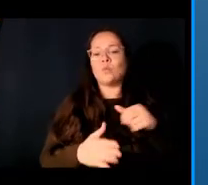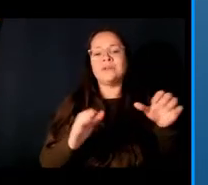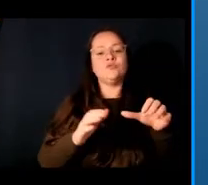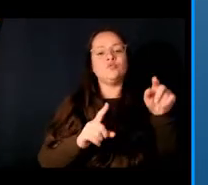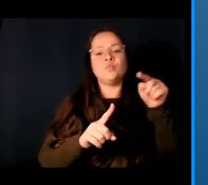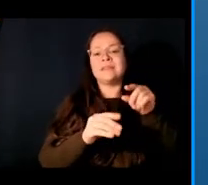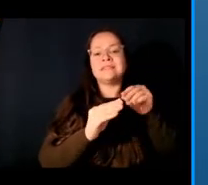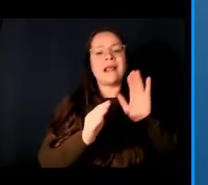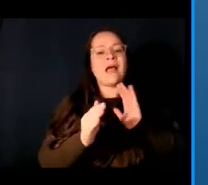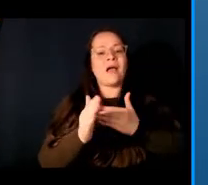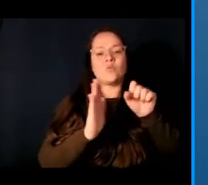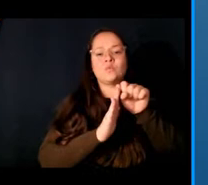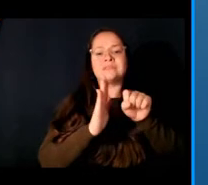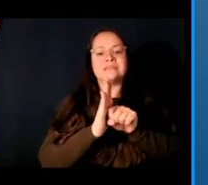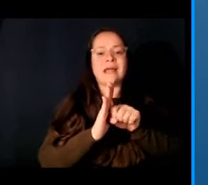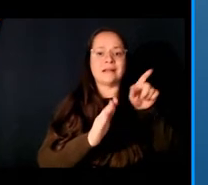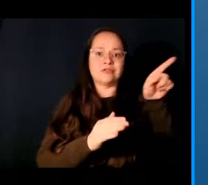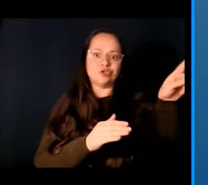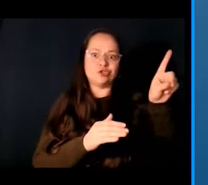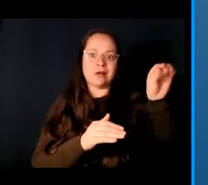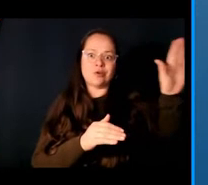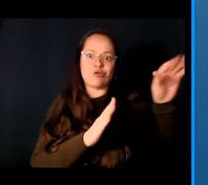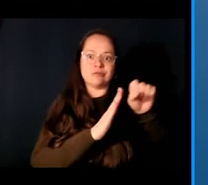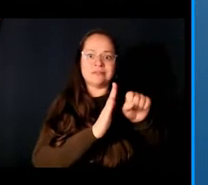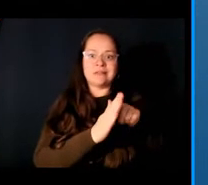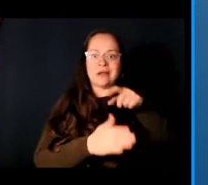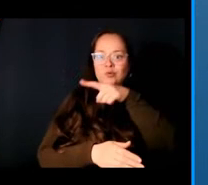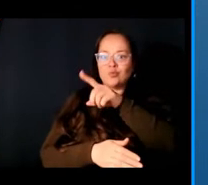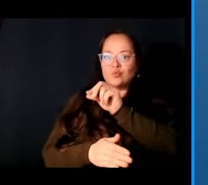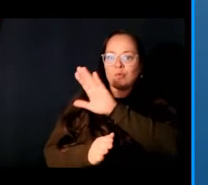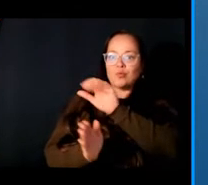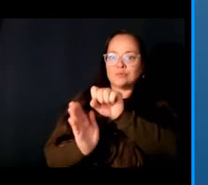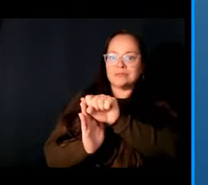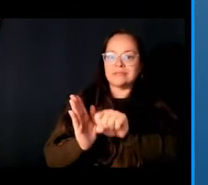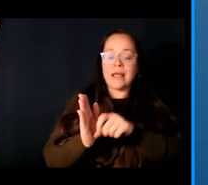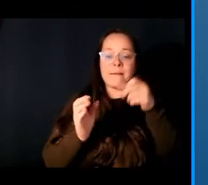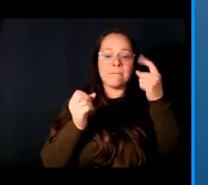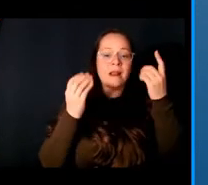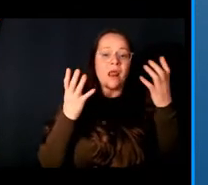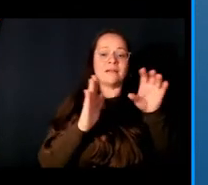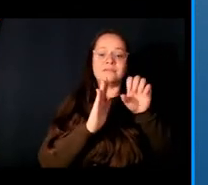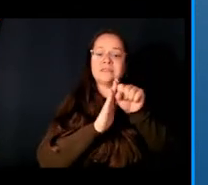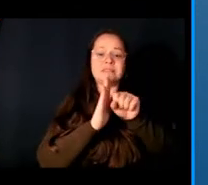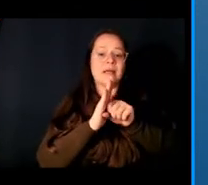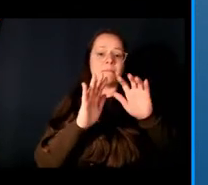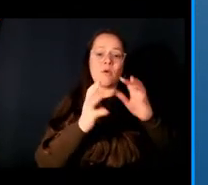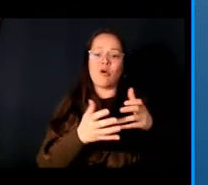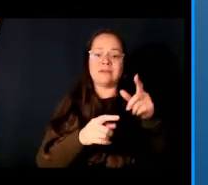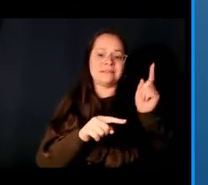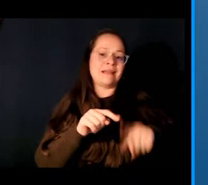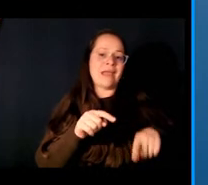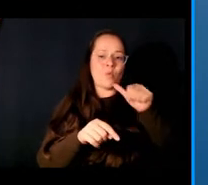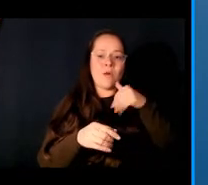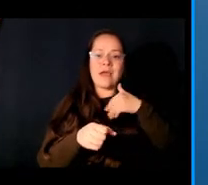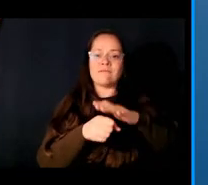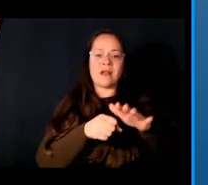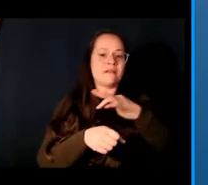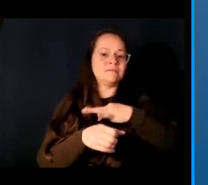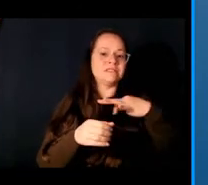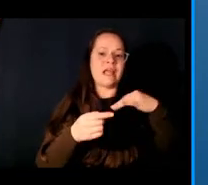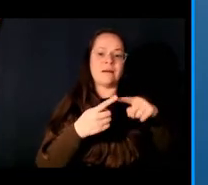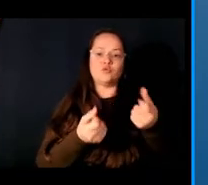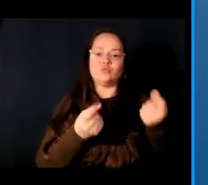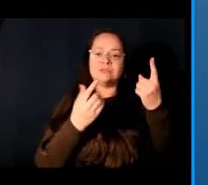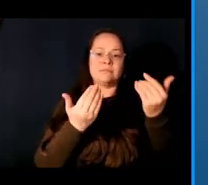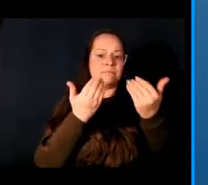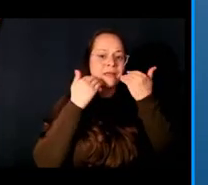that probably does it in her state I'm sure Susan does it in her state but there's a lot of State parties that can't they don't have the staff to spend that time out there so